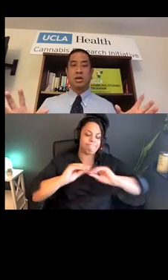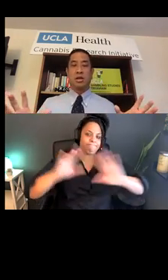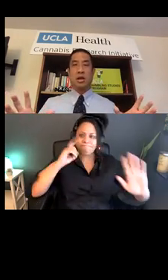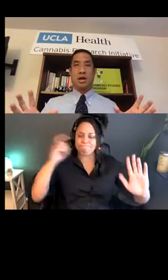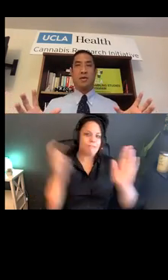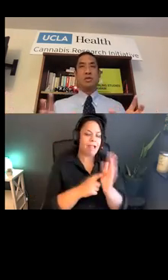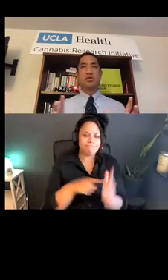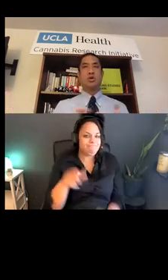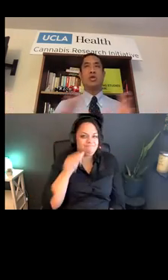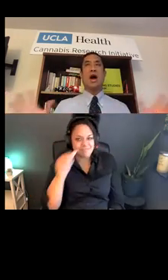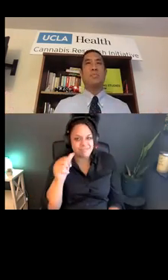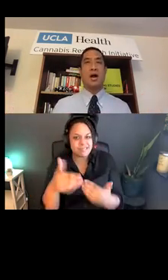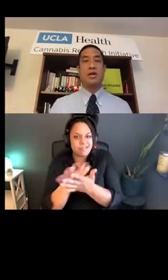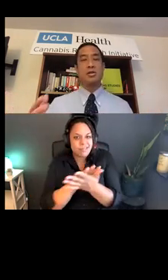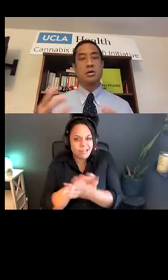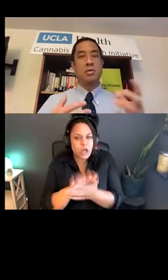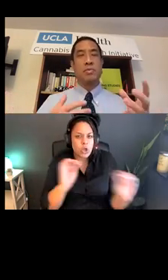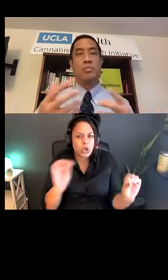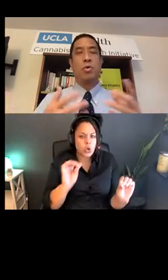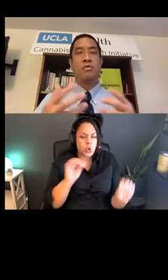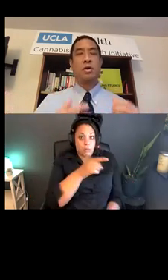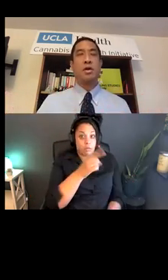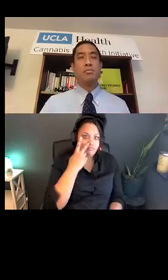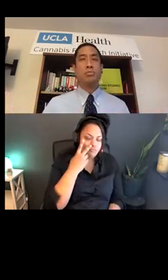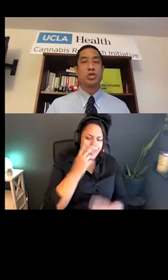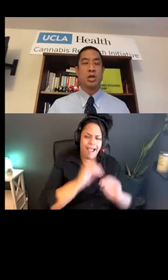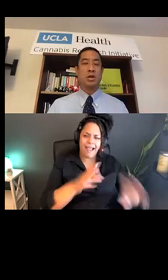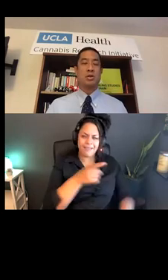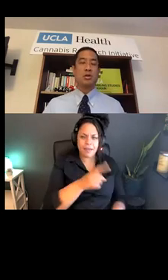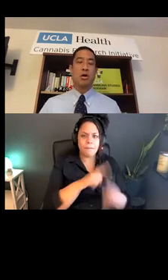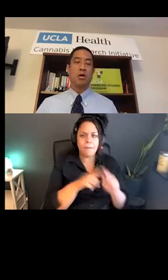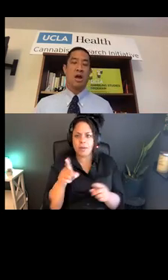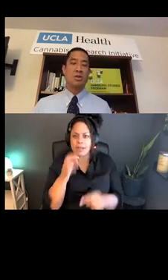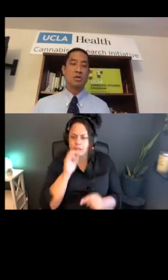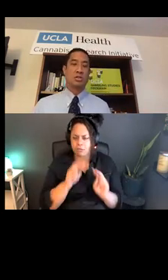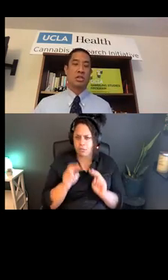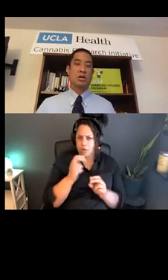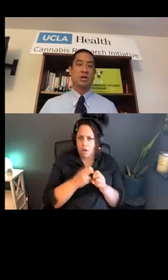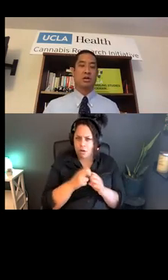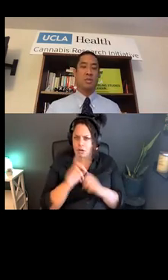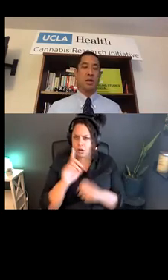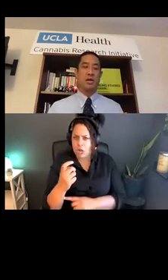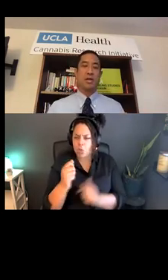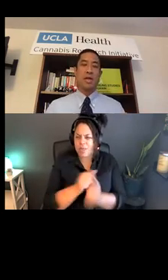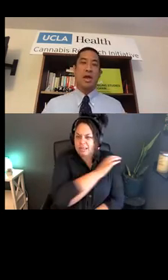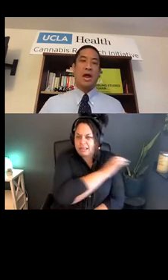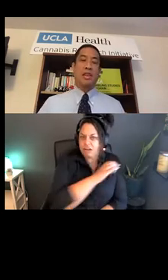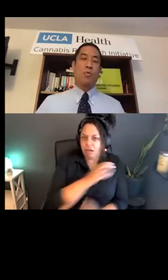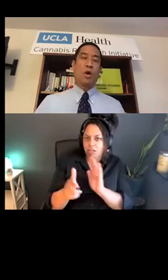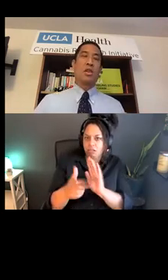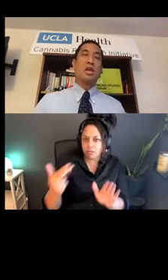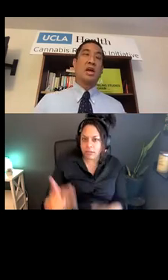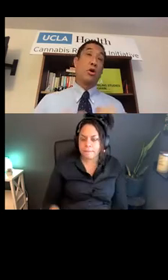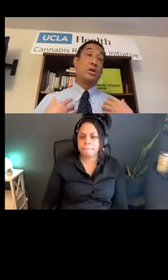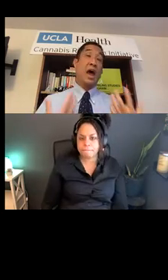easily. There's no doubt about it. It's a little bit more of a mushy and harder diagnosis, I think, clinically to make. I think